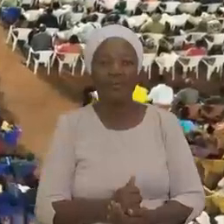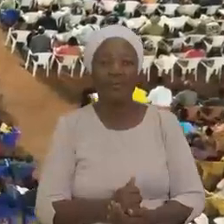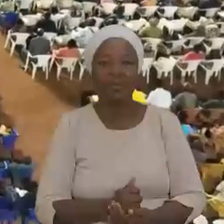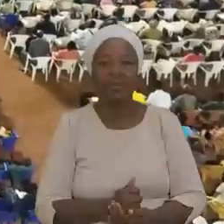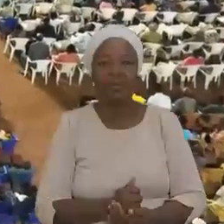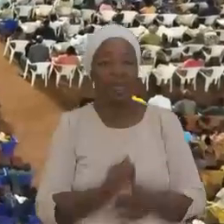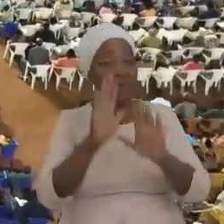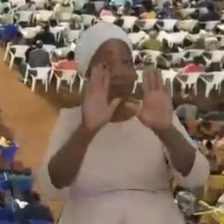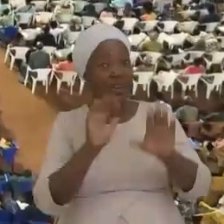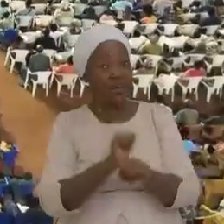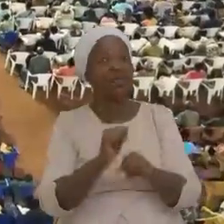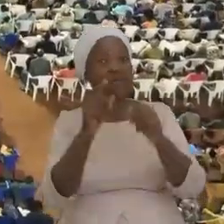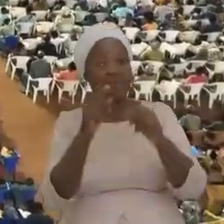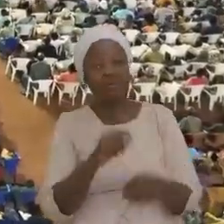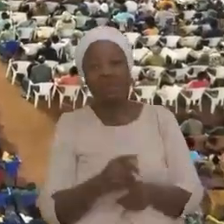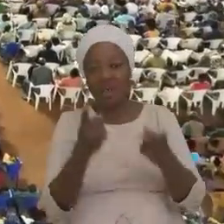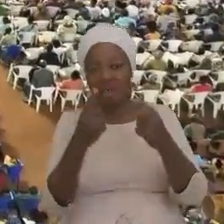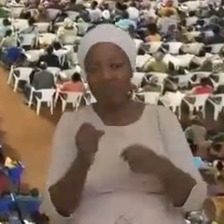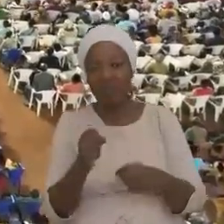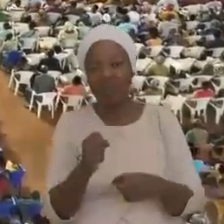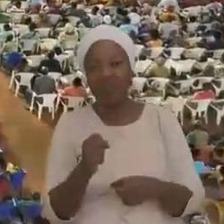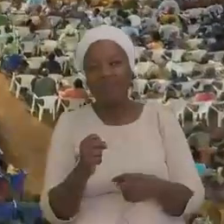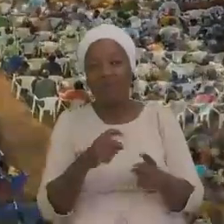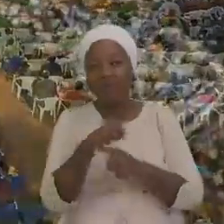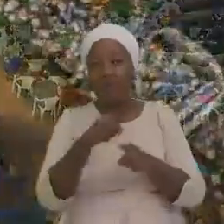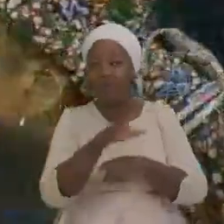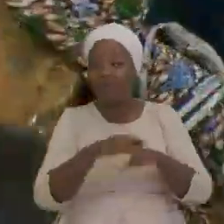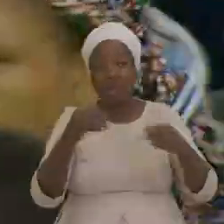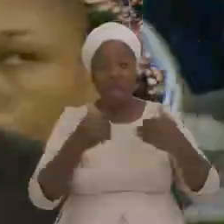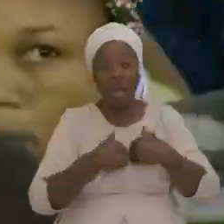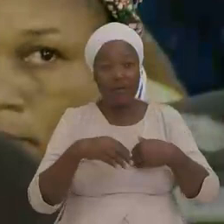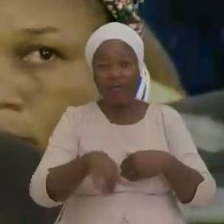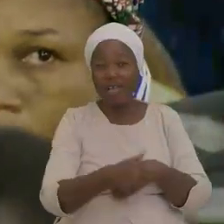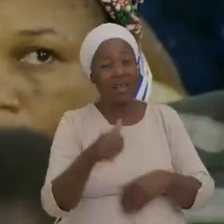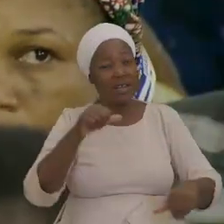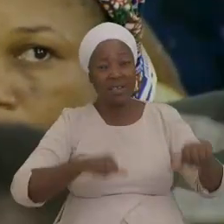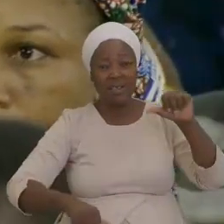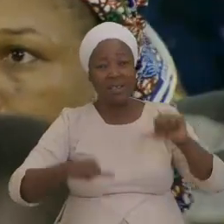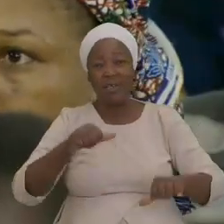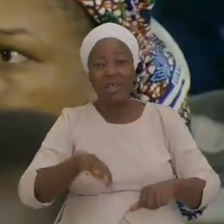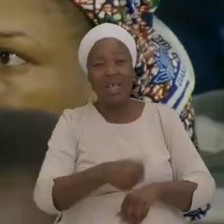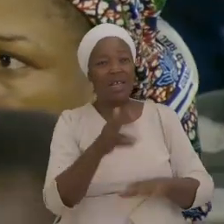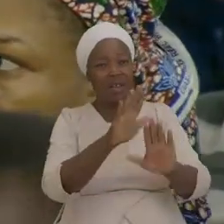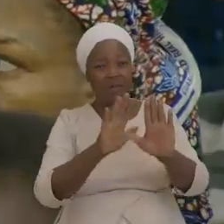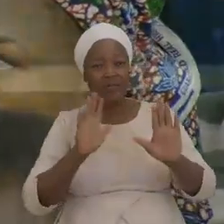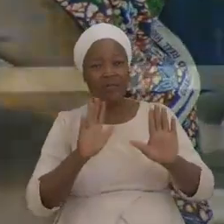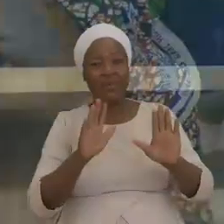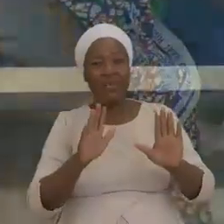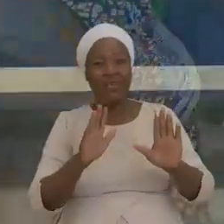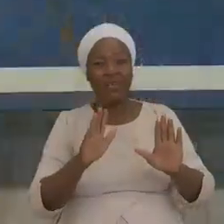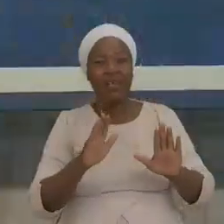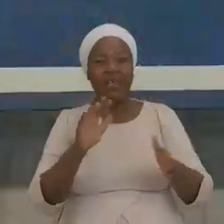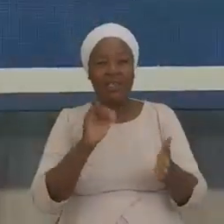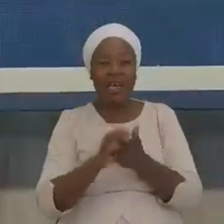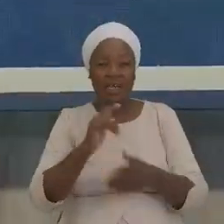Miracle comes. When you don't have any doubt, any fear that the flight will